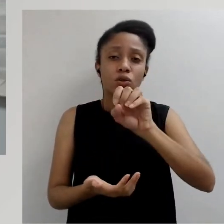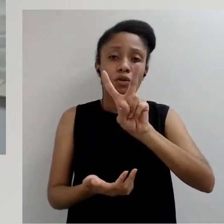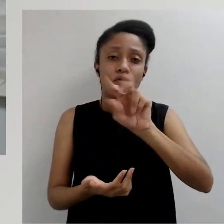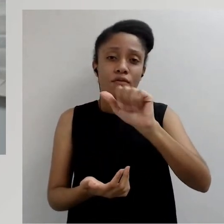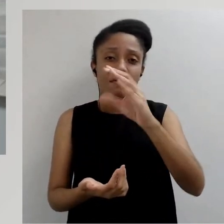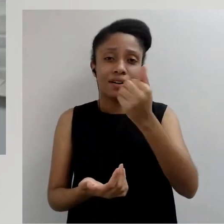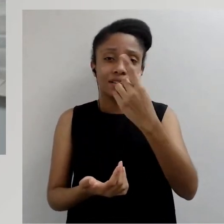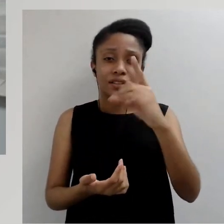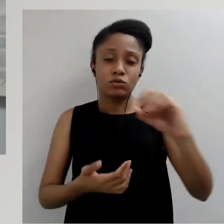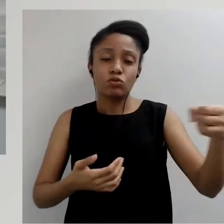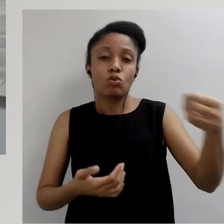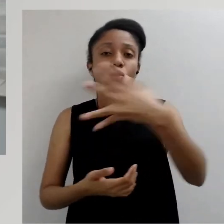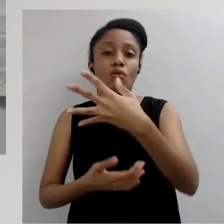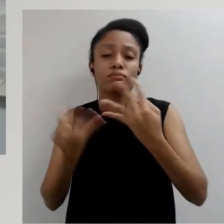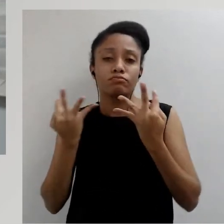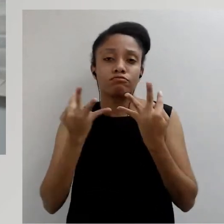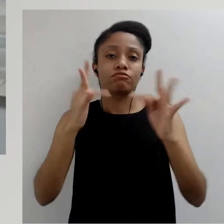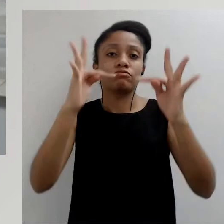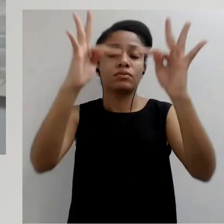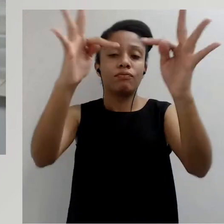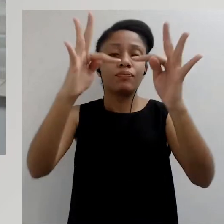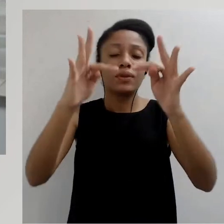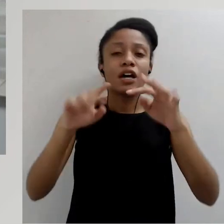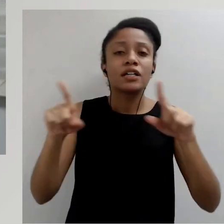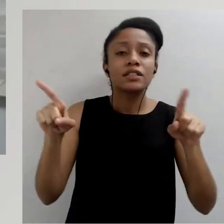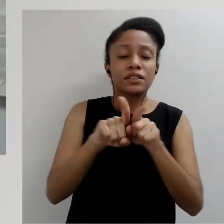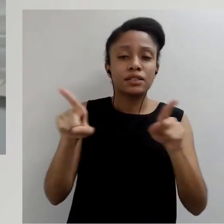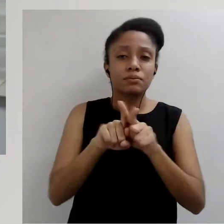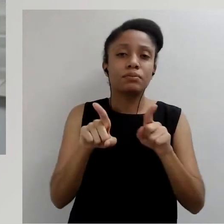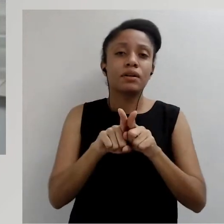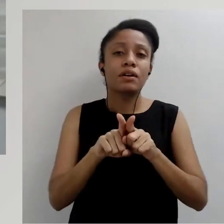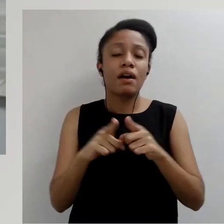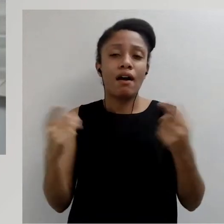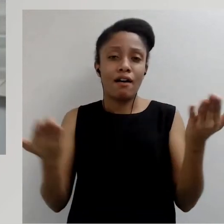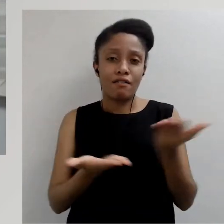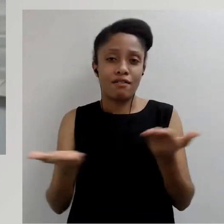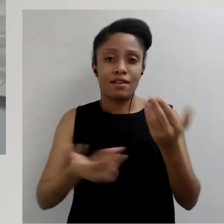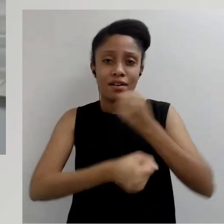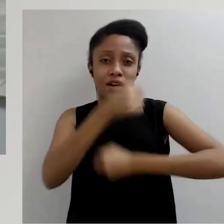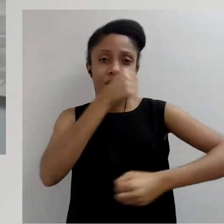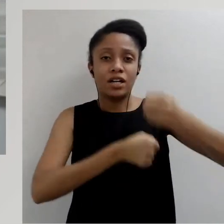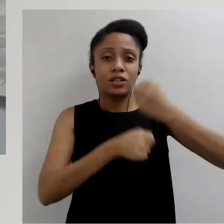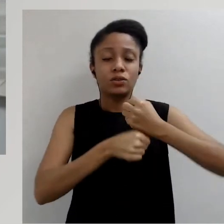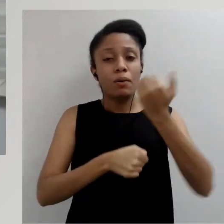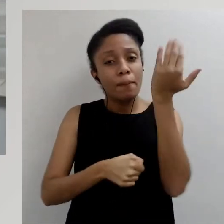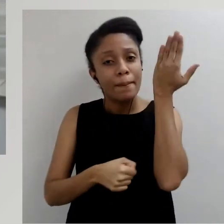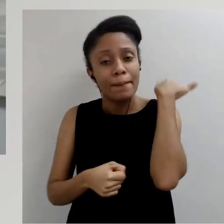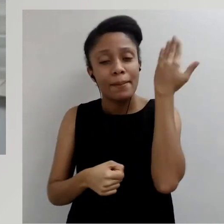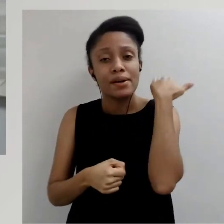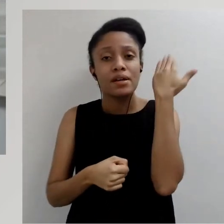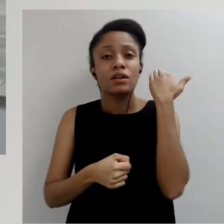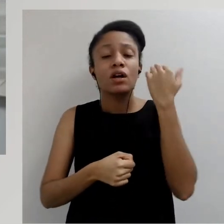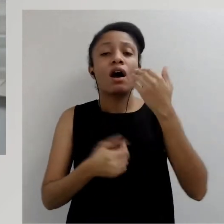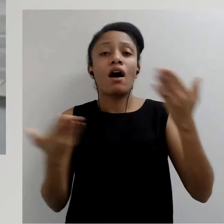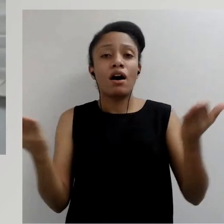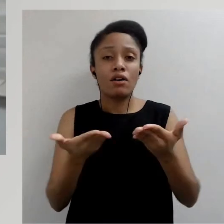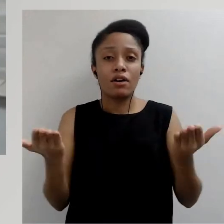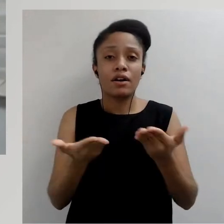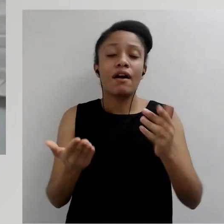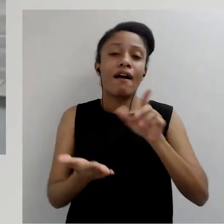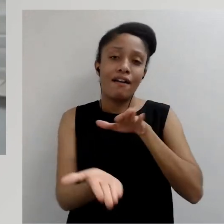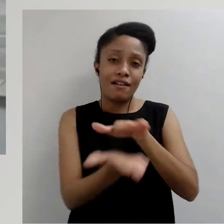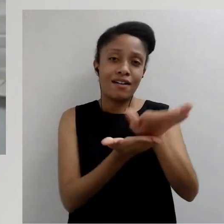to be innovated inside the company, and it can access that fund. And last year, in the end of last year,